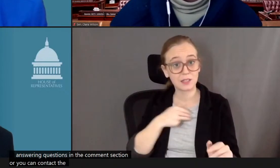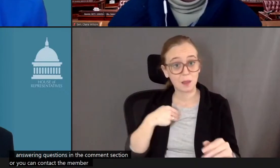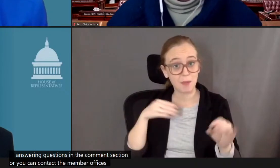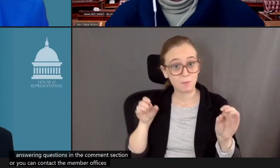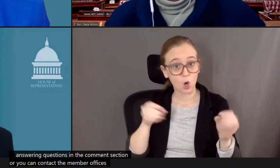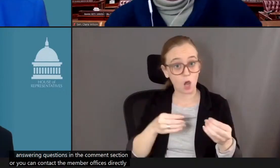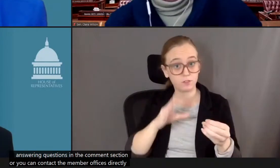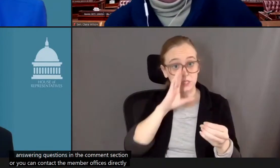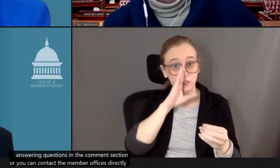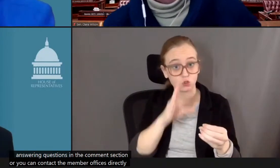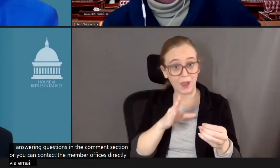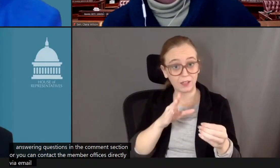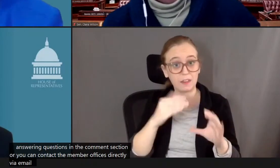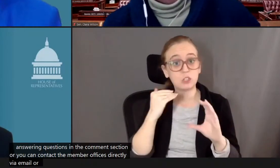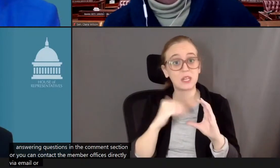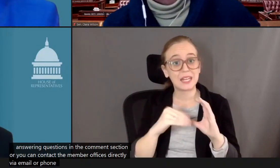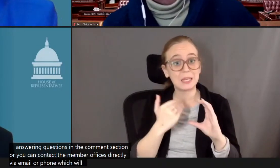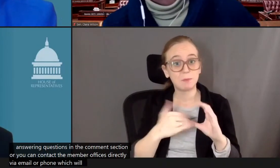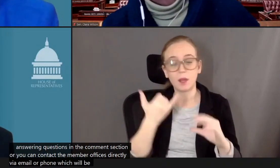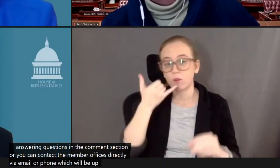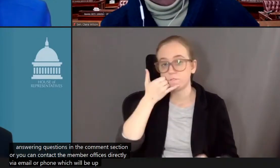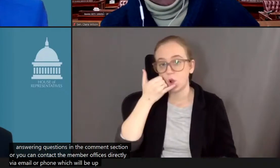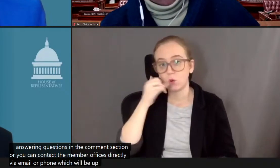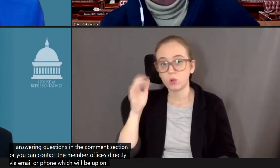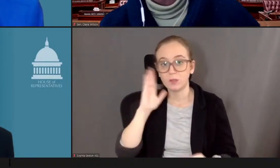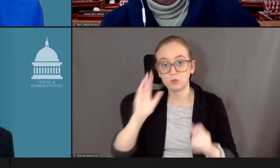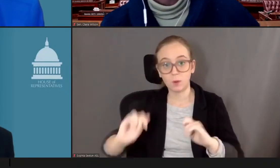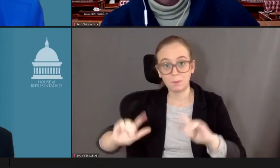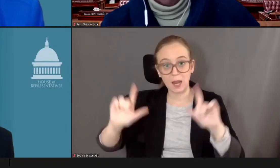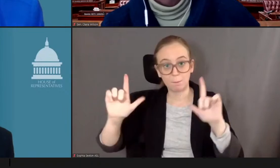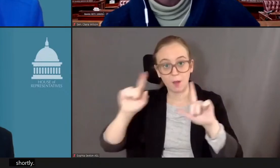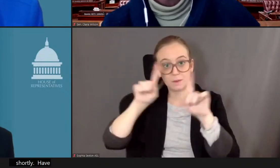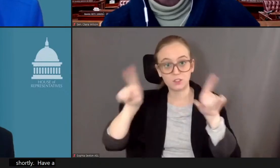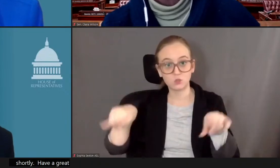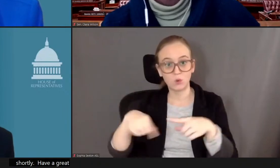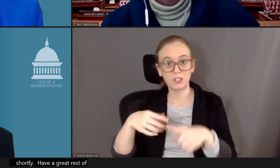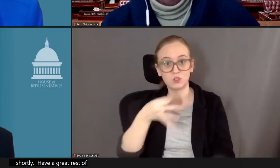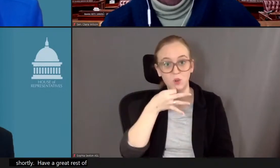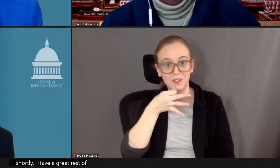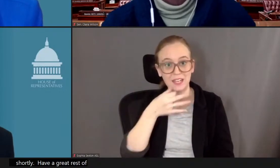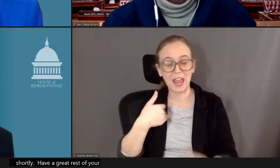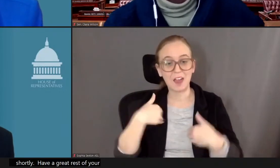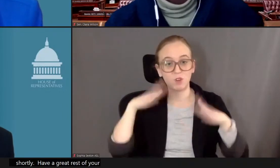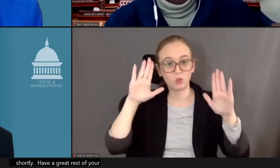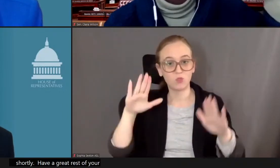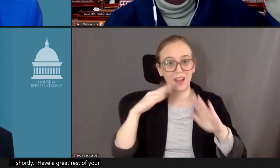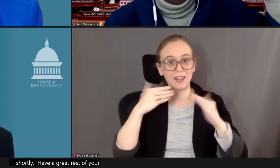phone, which will be up on the screen shortly. Have a great rest of your weekend. Goodbye.